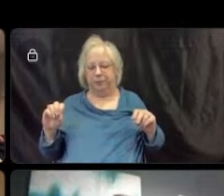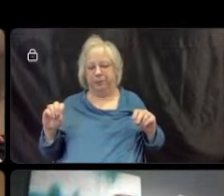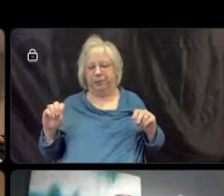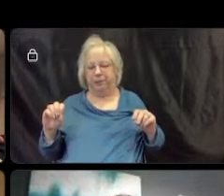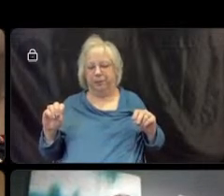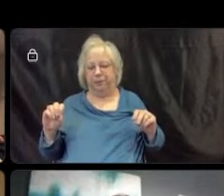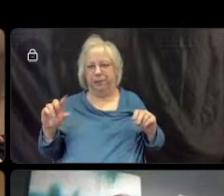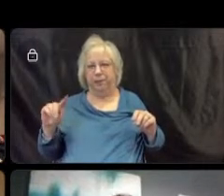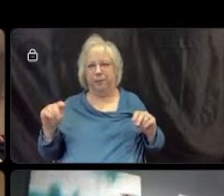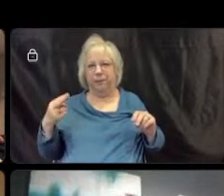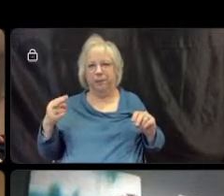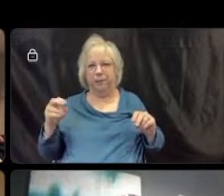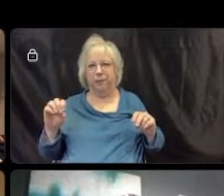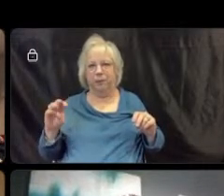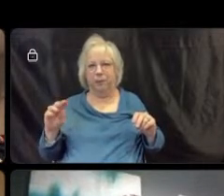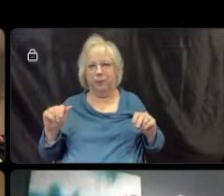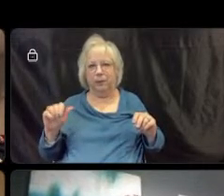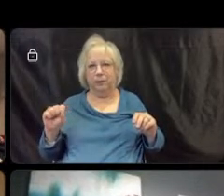Thomas?